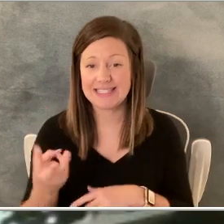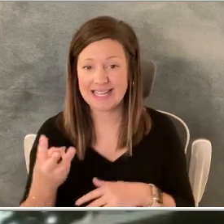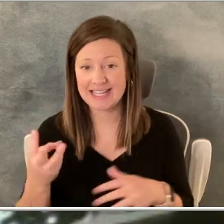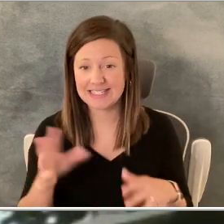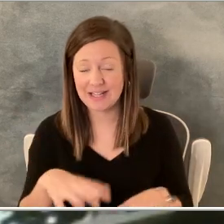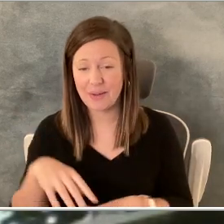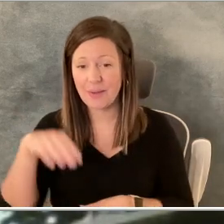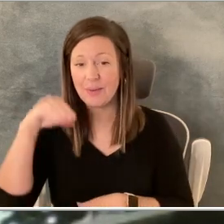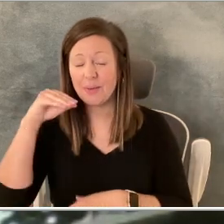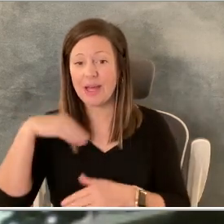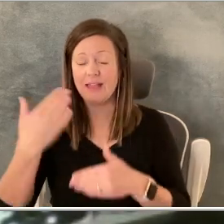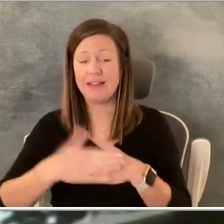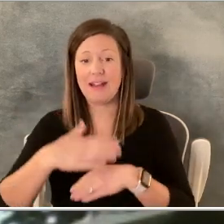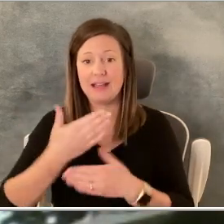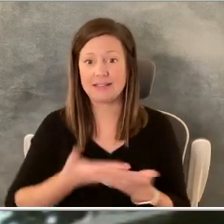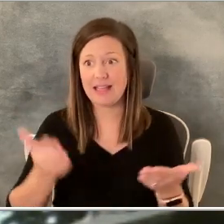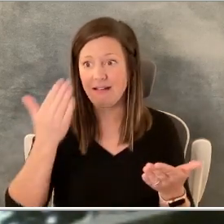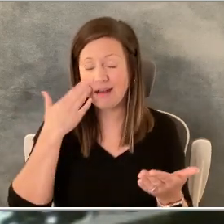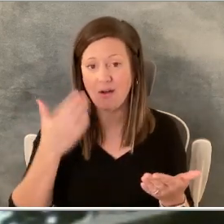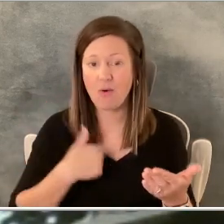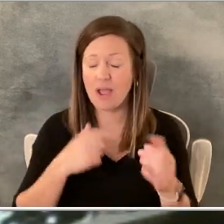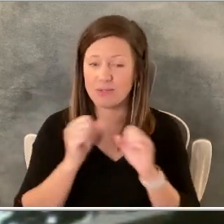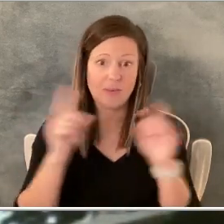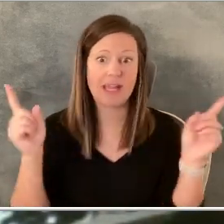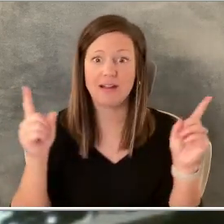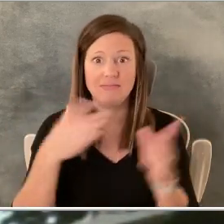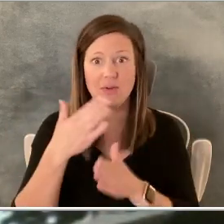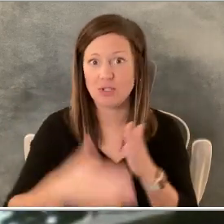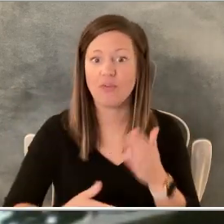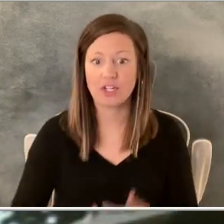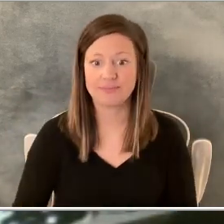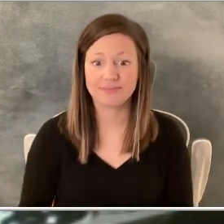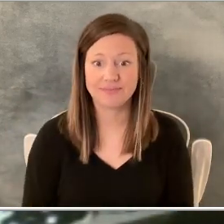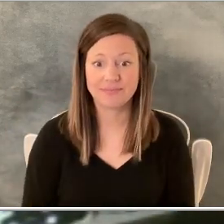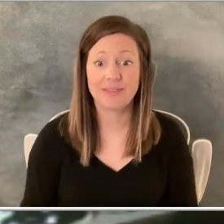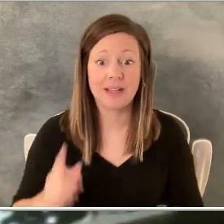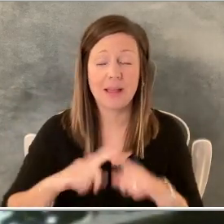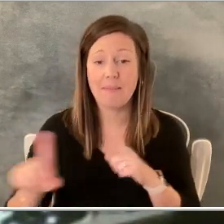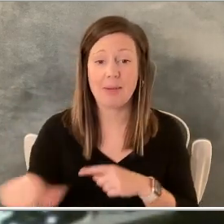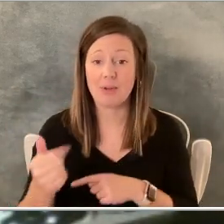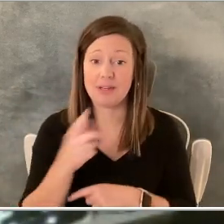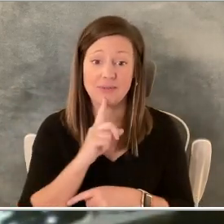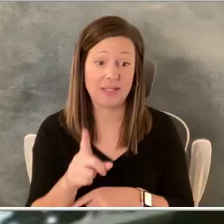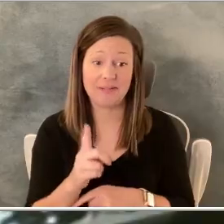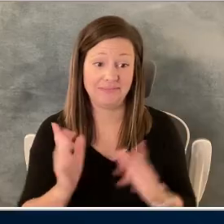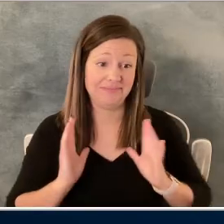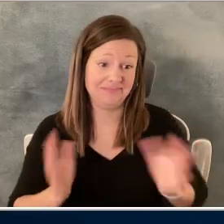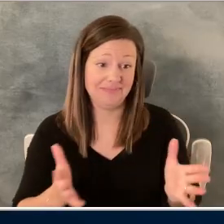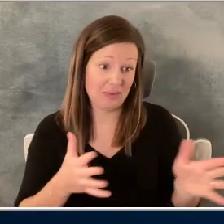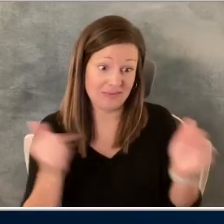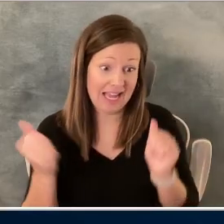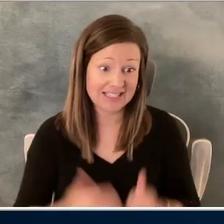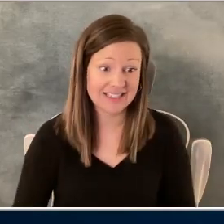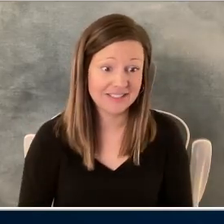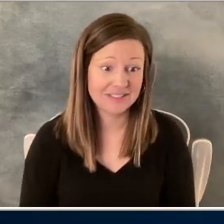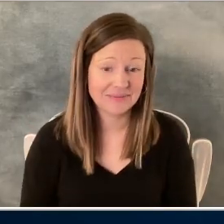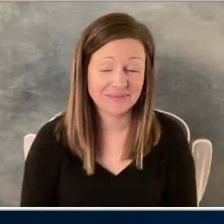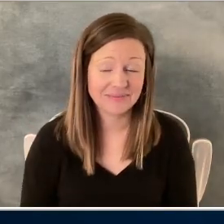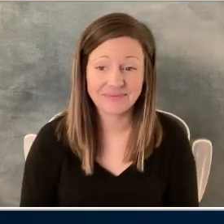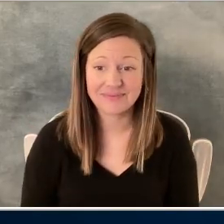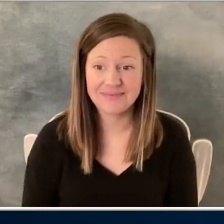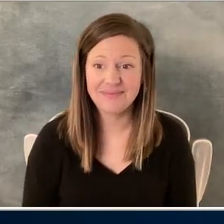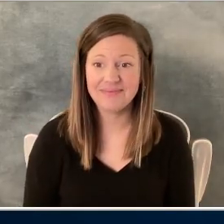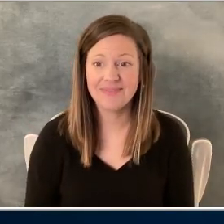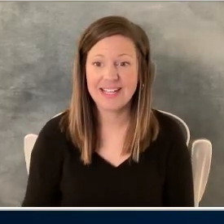next thing I know, I was waking up. It was over. But other than that, it was really good. It was just fast. I think we were